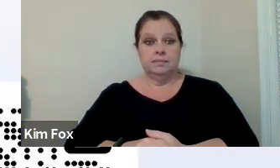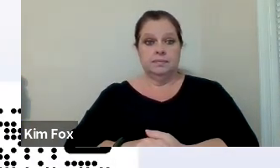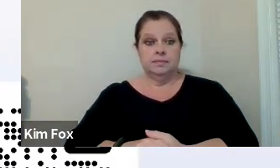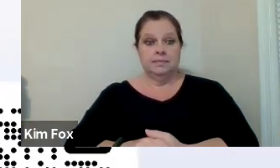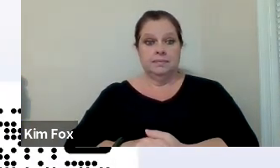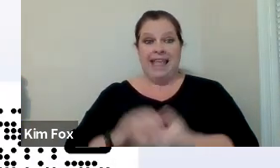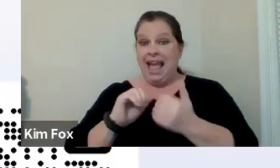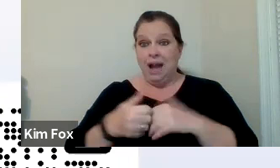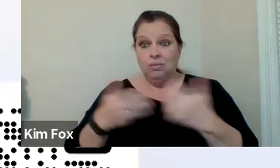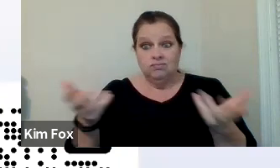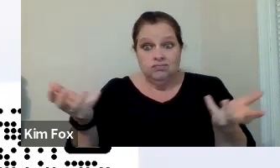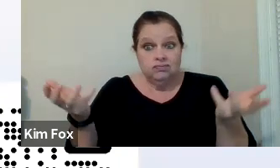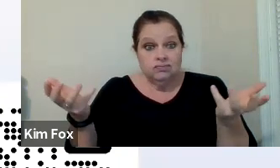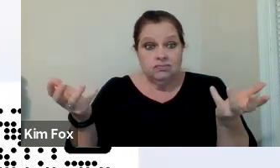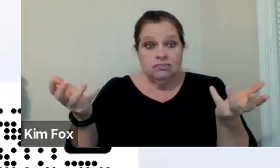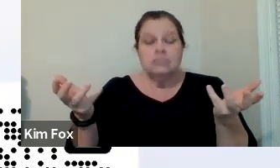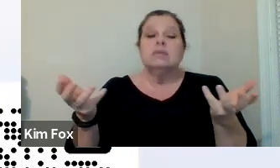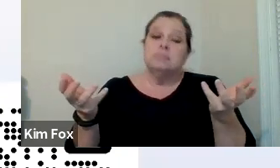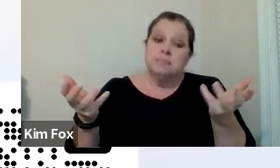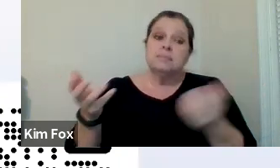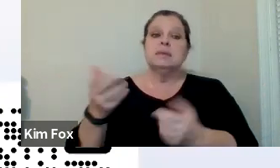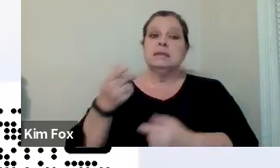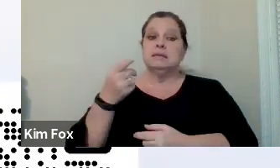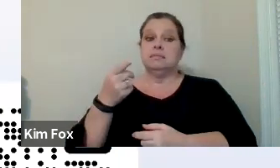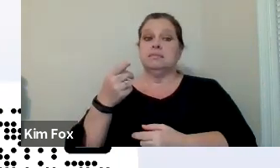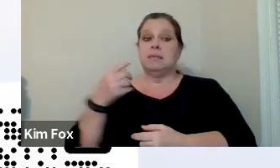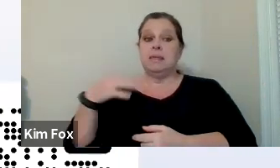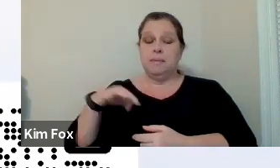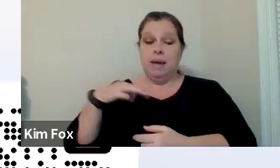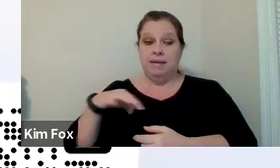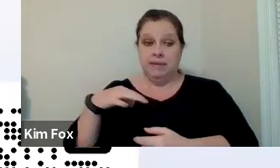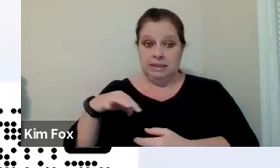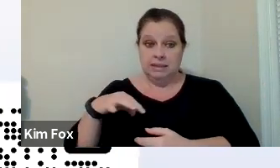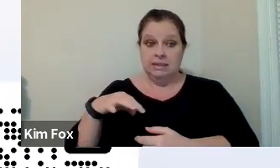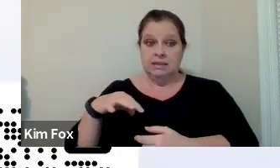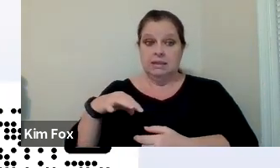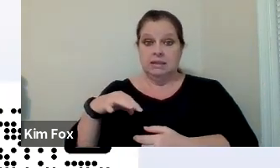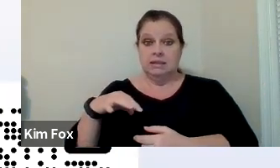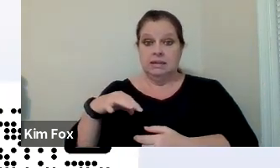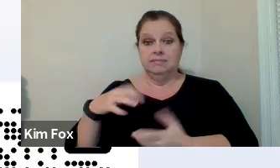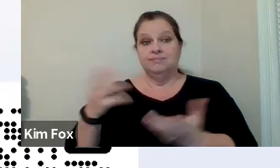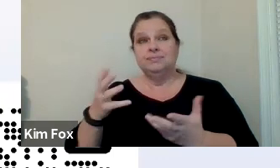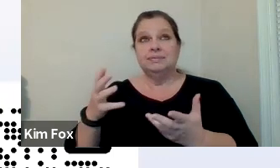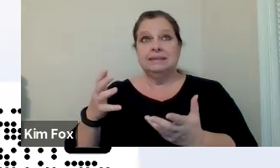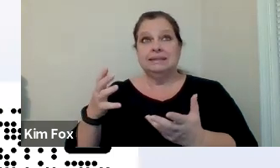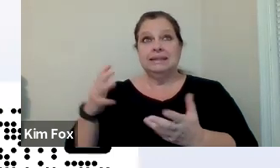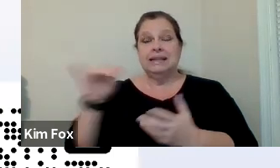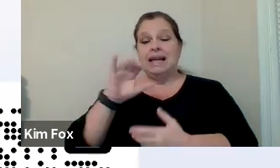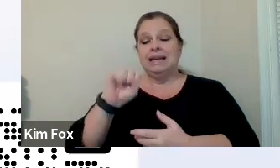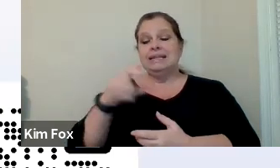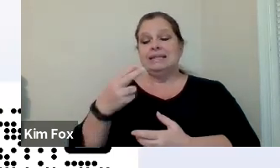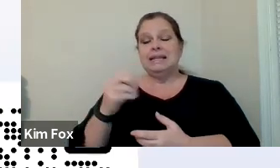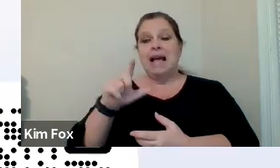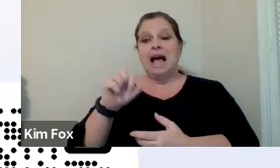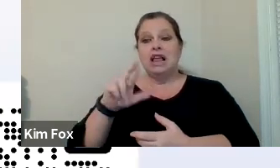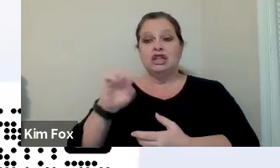How? Well, the Yellow Ribbon benefits, consider it like a scholarship or a grant.